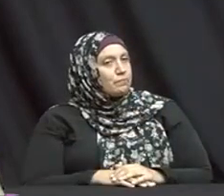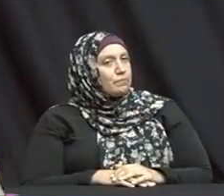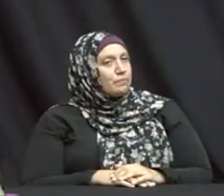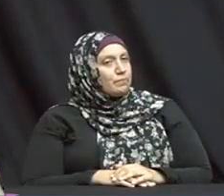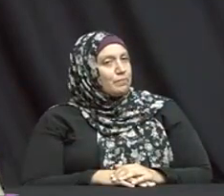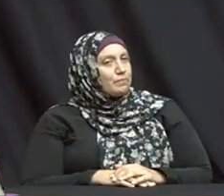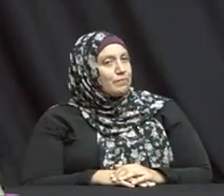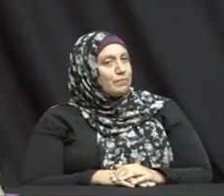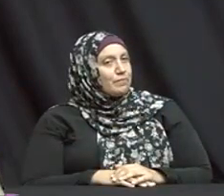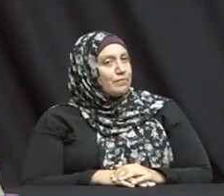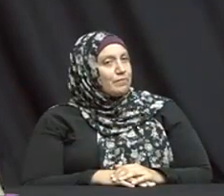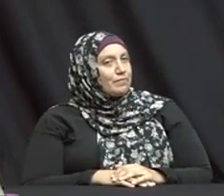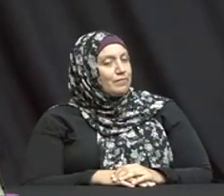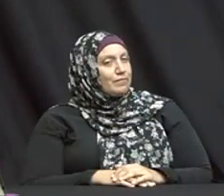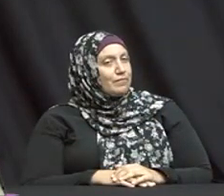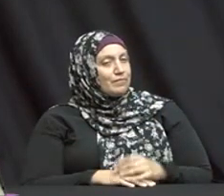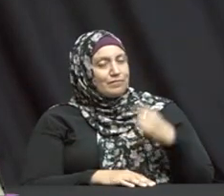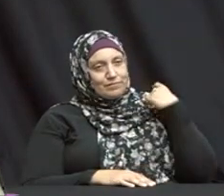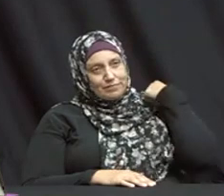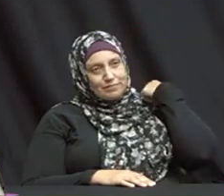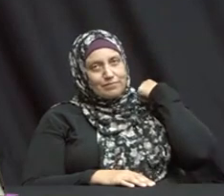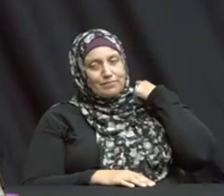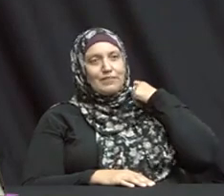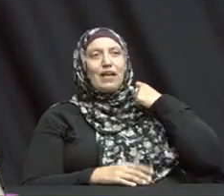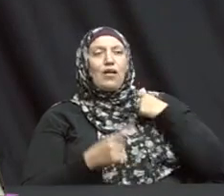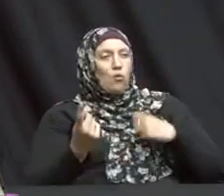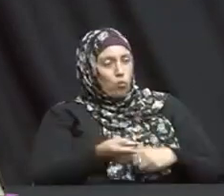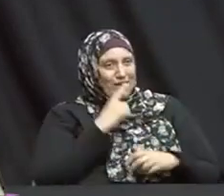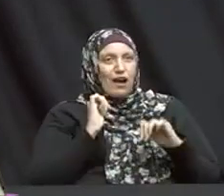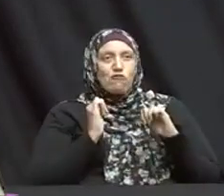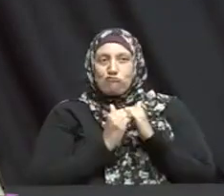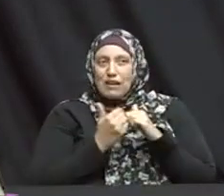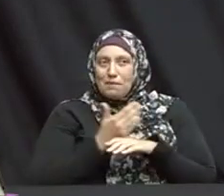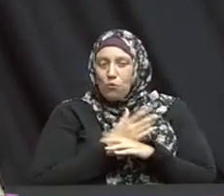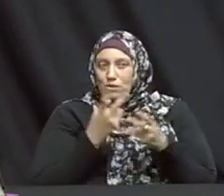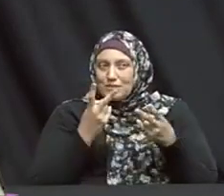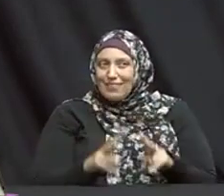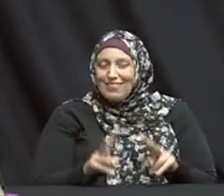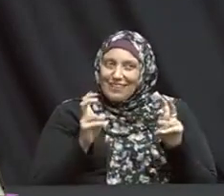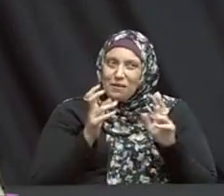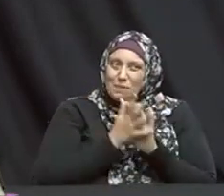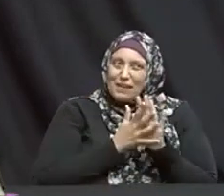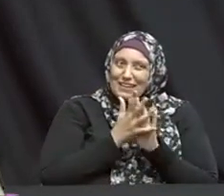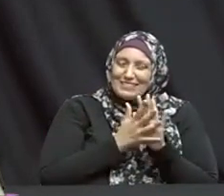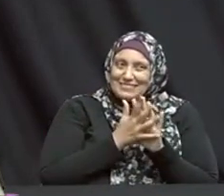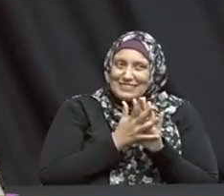and then there wouldn't be an agreement before death? Could that be the agreement that you're referring to?